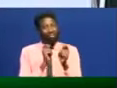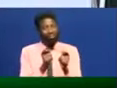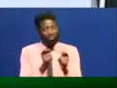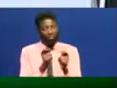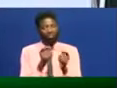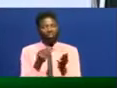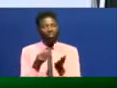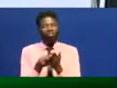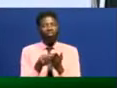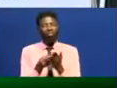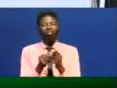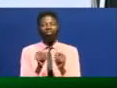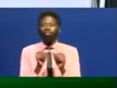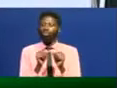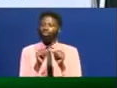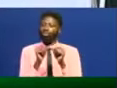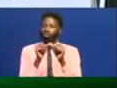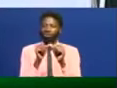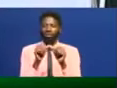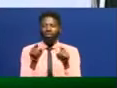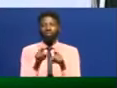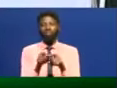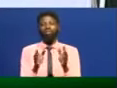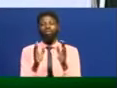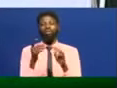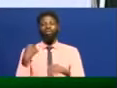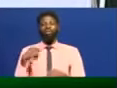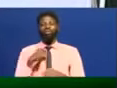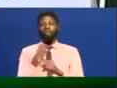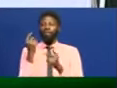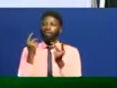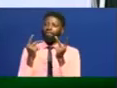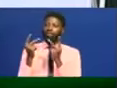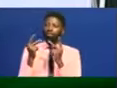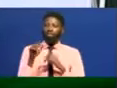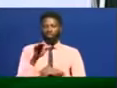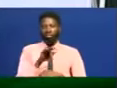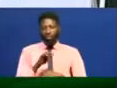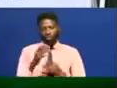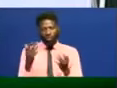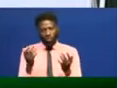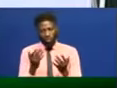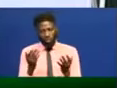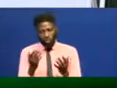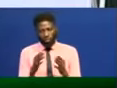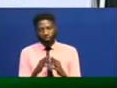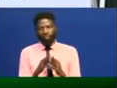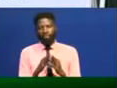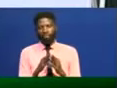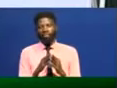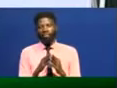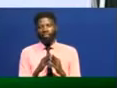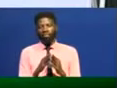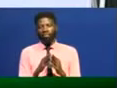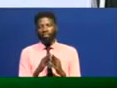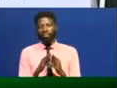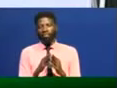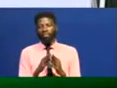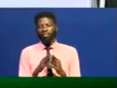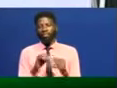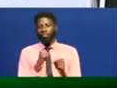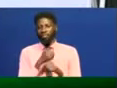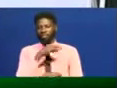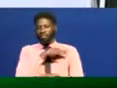fly exactly as envisaged. And so in the area of nurturing, monetizing talents,